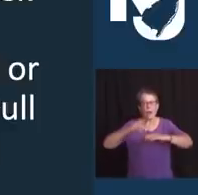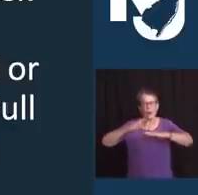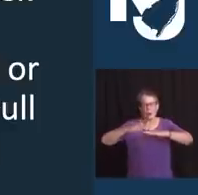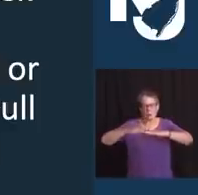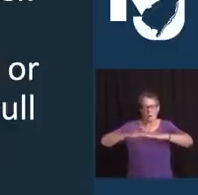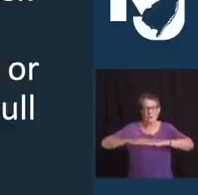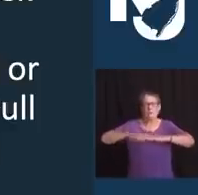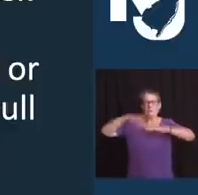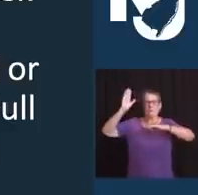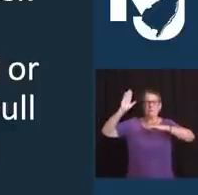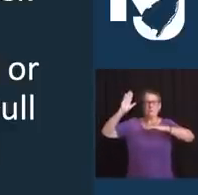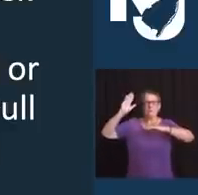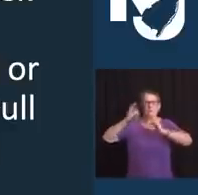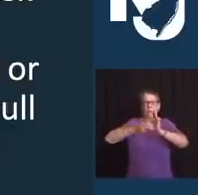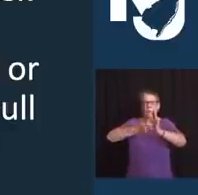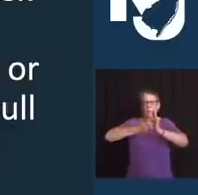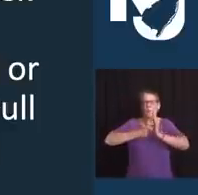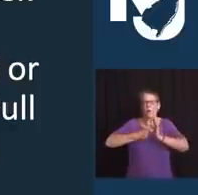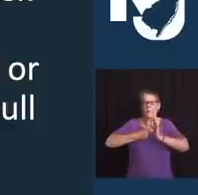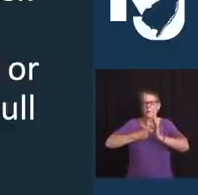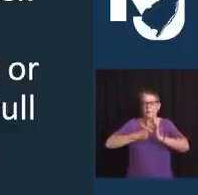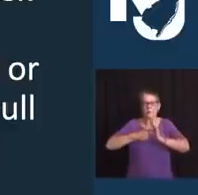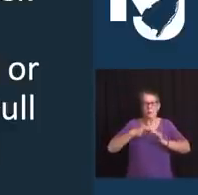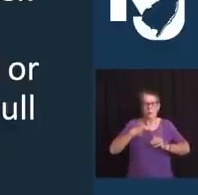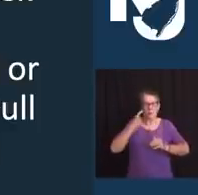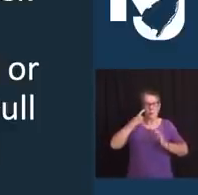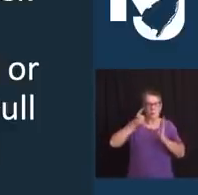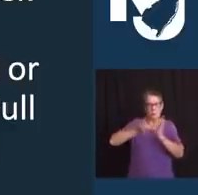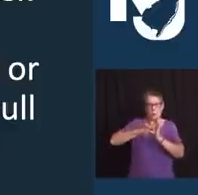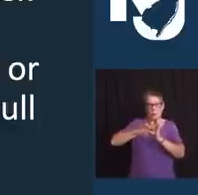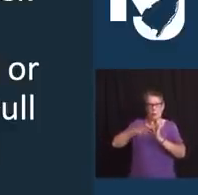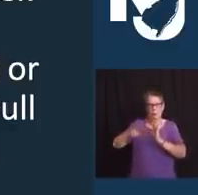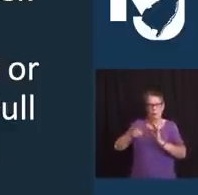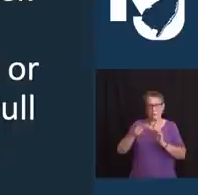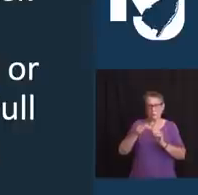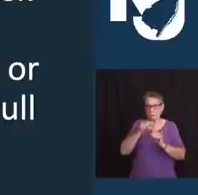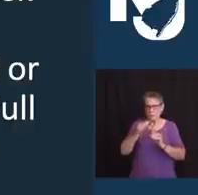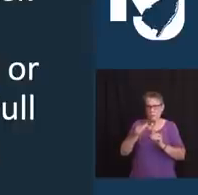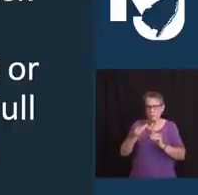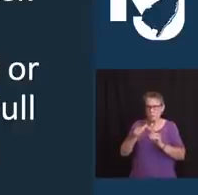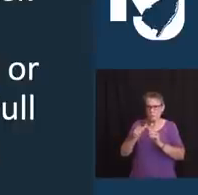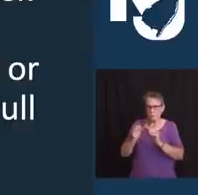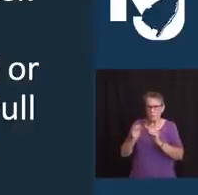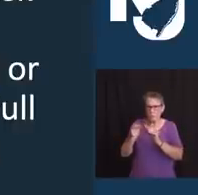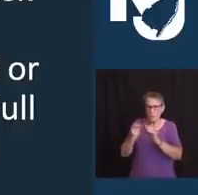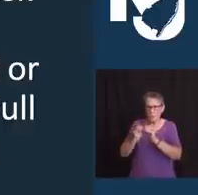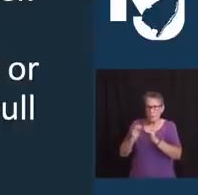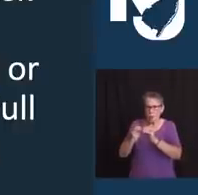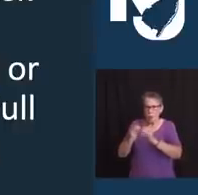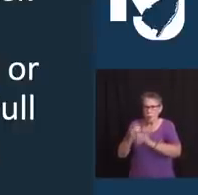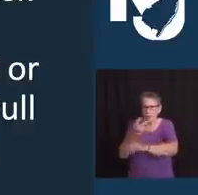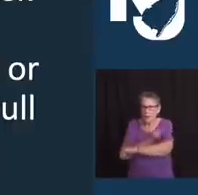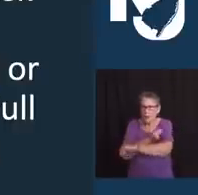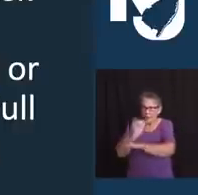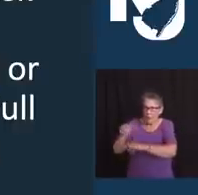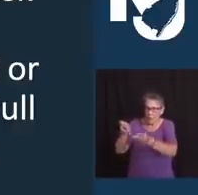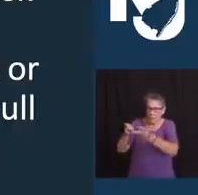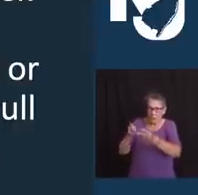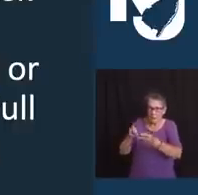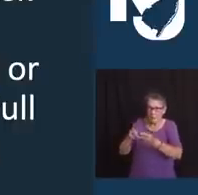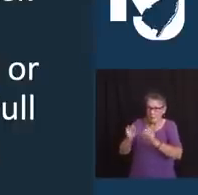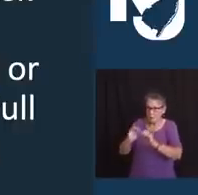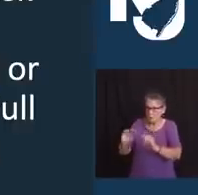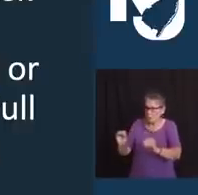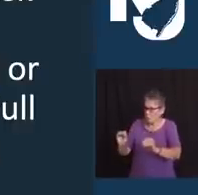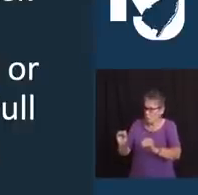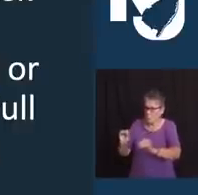do not see significant increases in vaccination rates among the employees in these settings, we are ready and willing